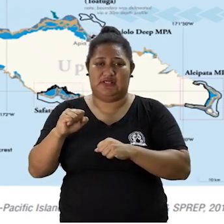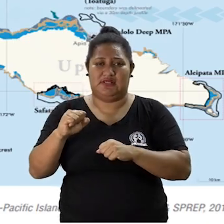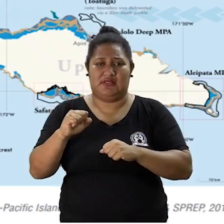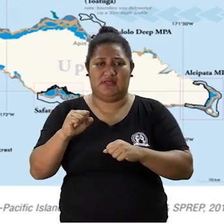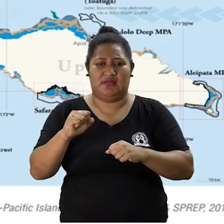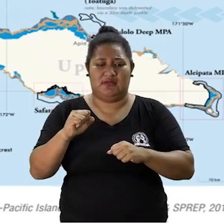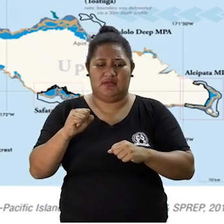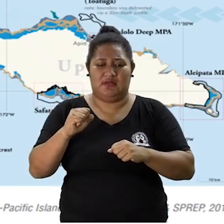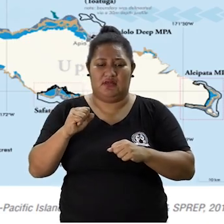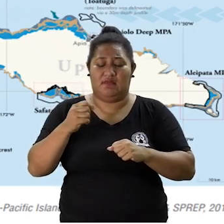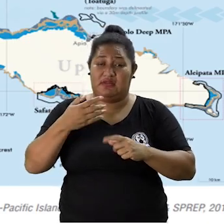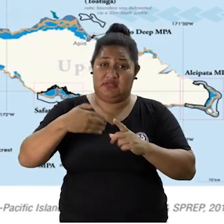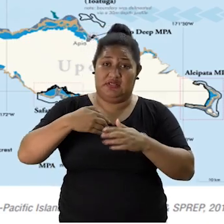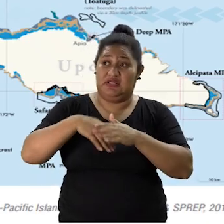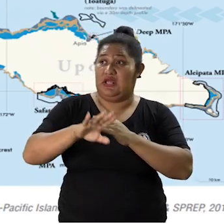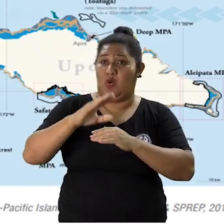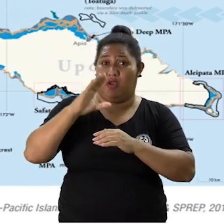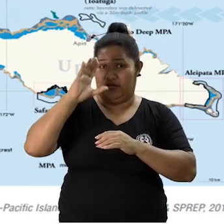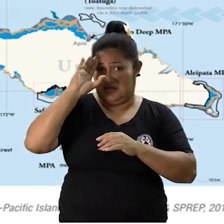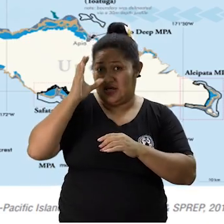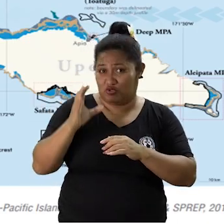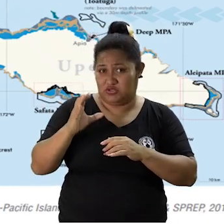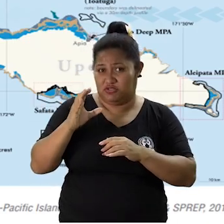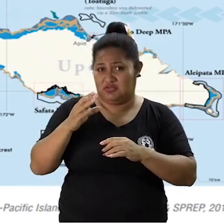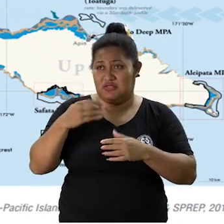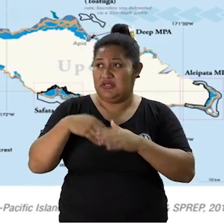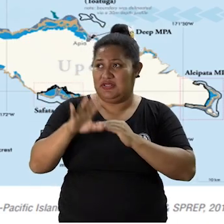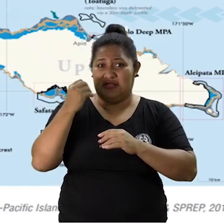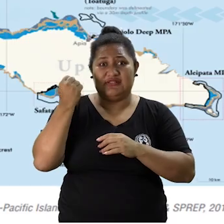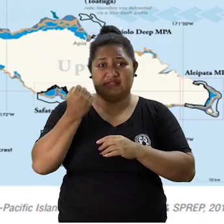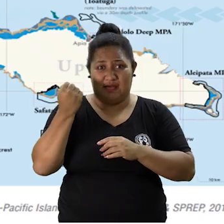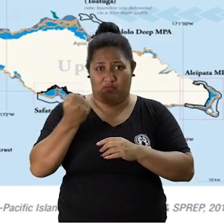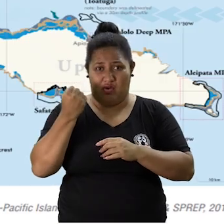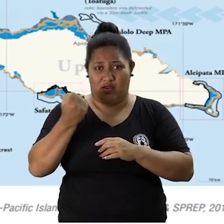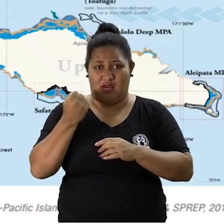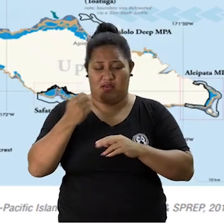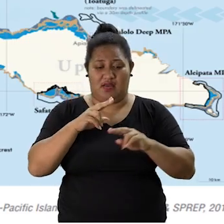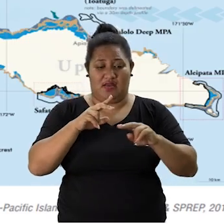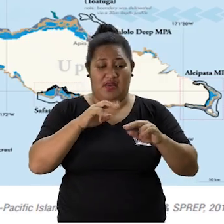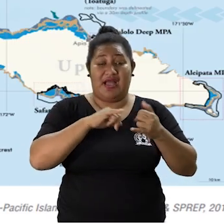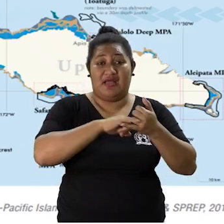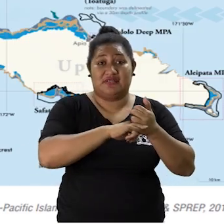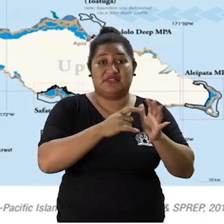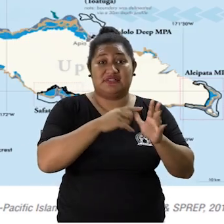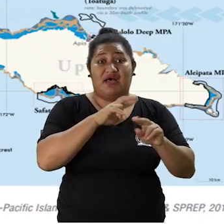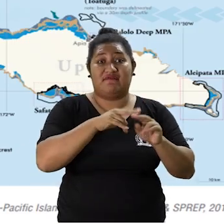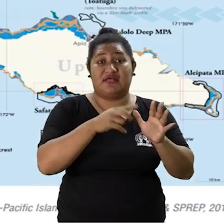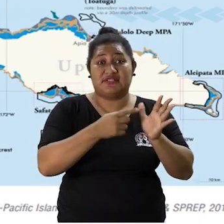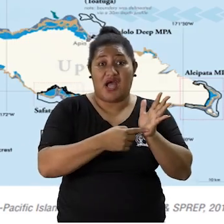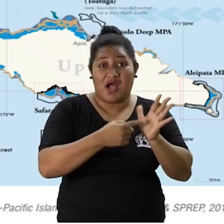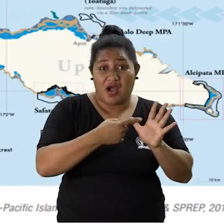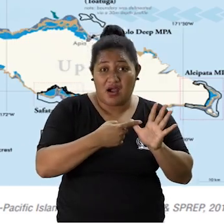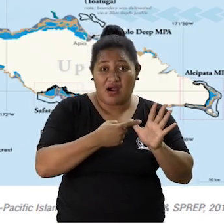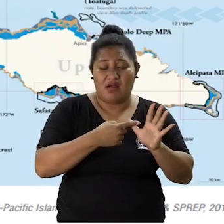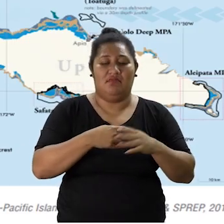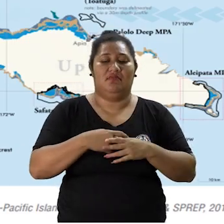around our country, around Samoa. O sa fata, yeah.